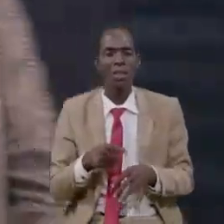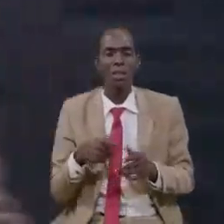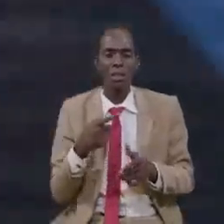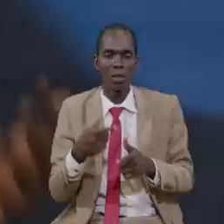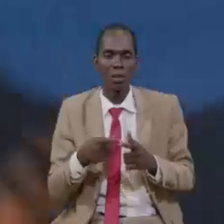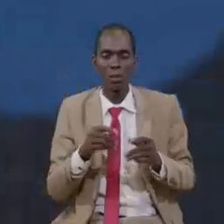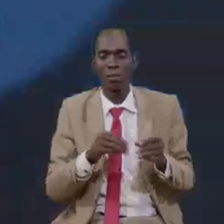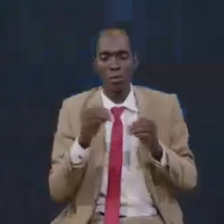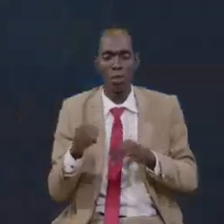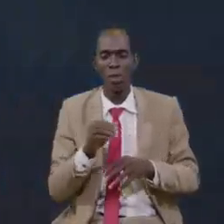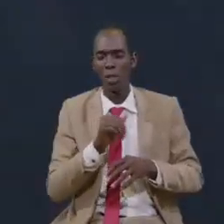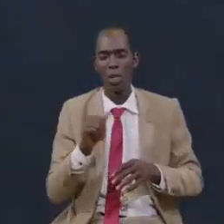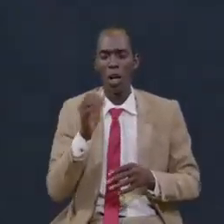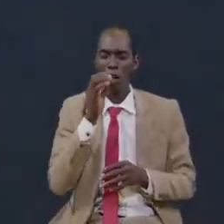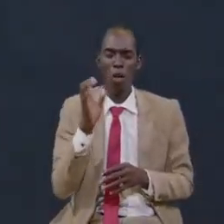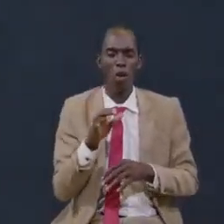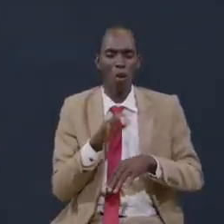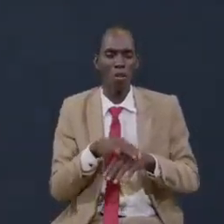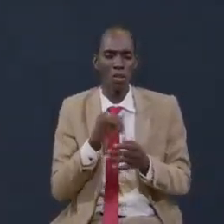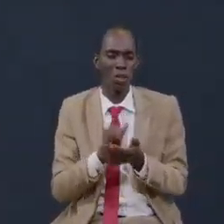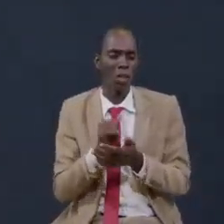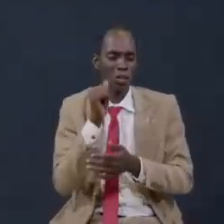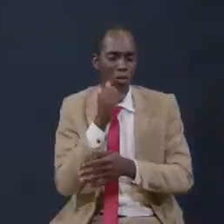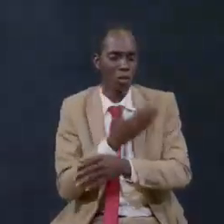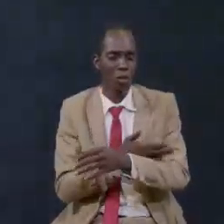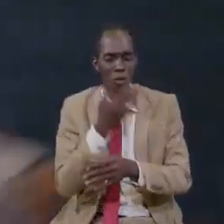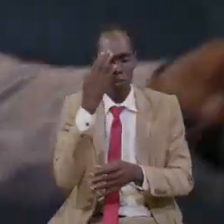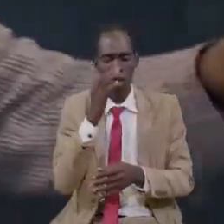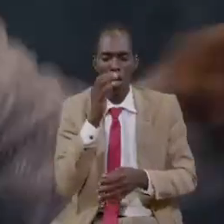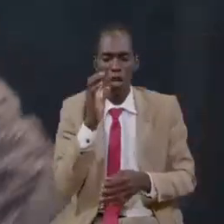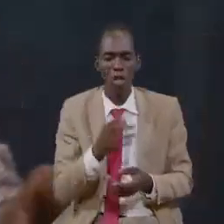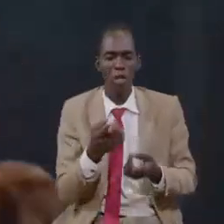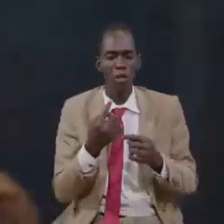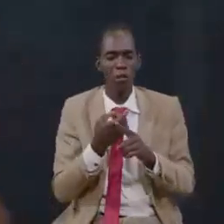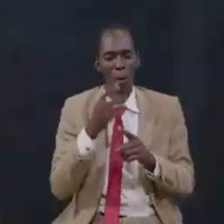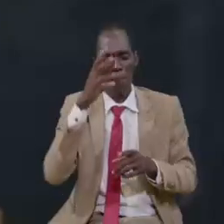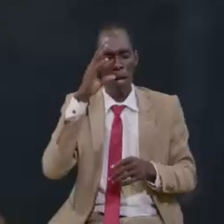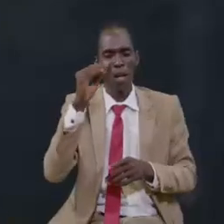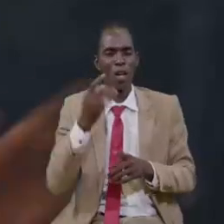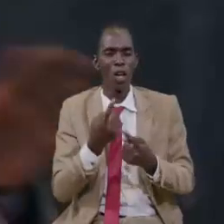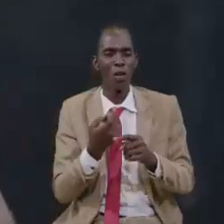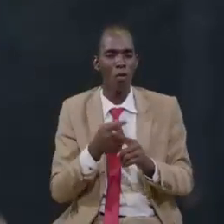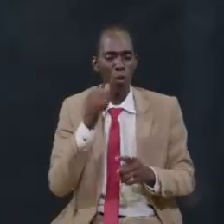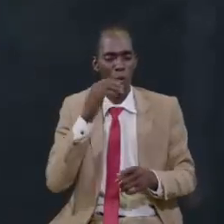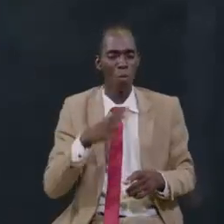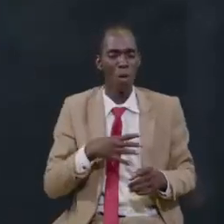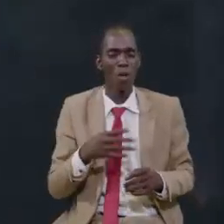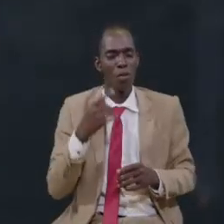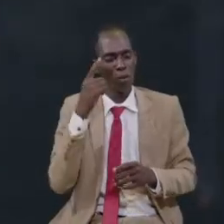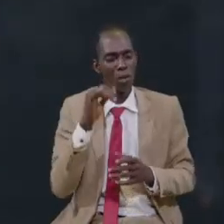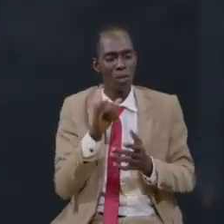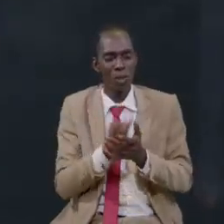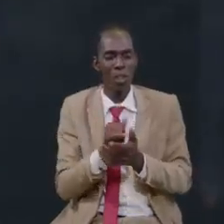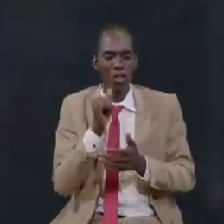daughter. Curses come from men, they come from women, but that daughter, I came across